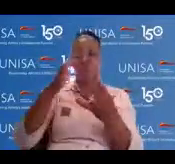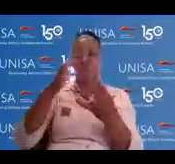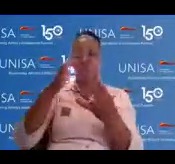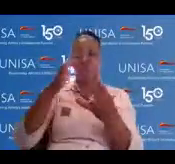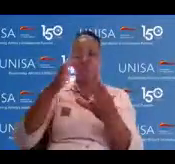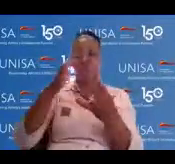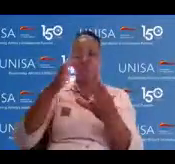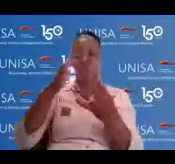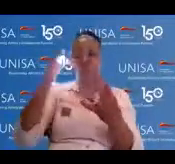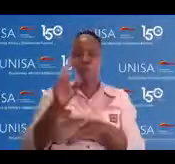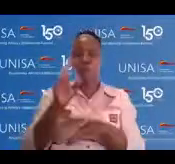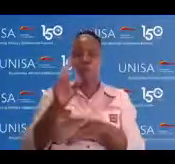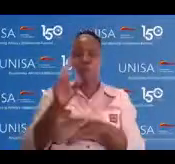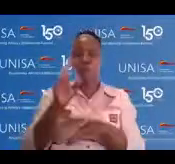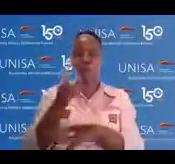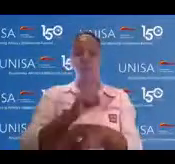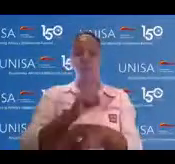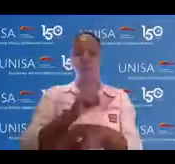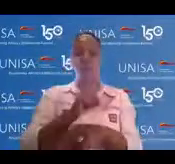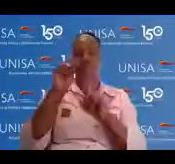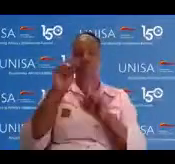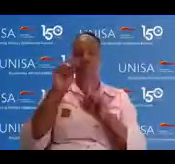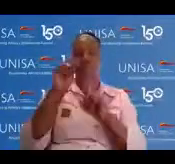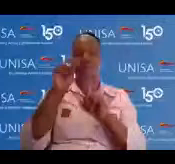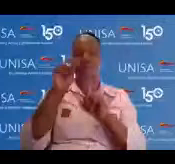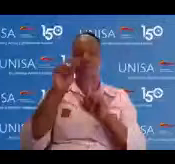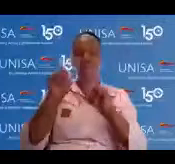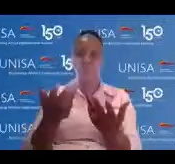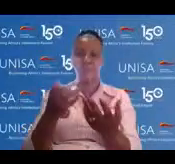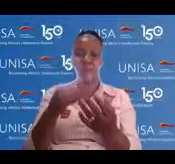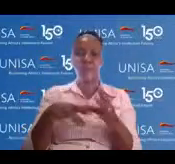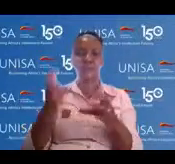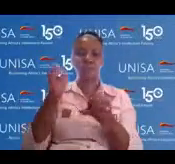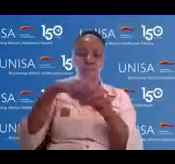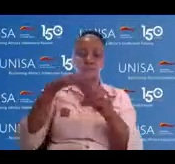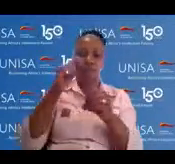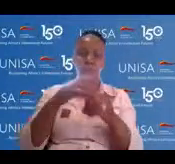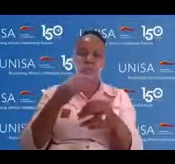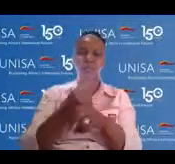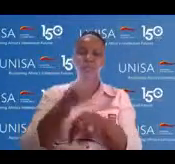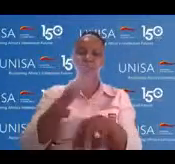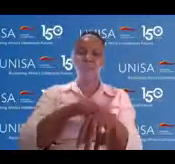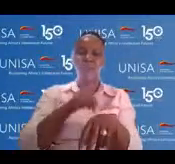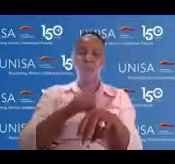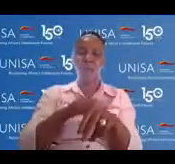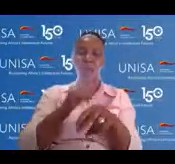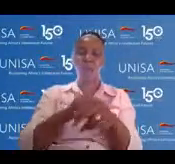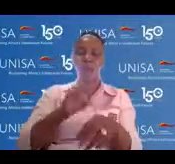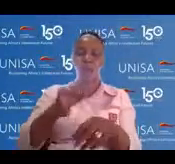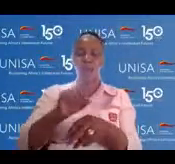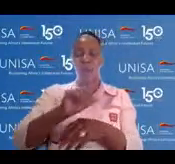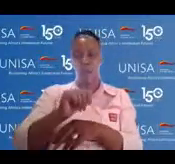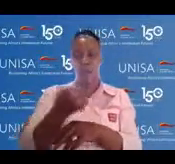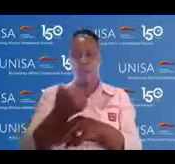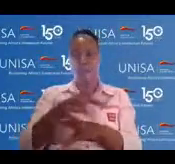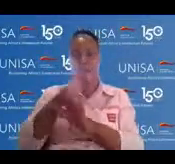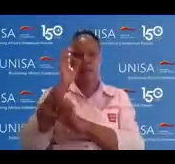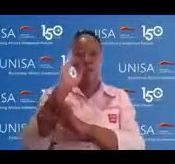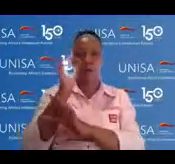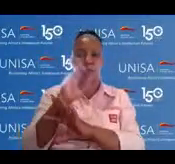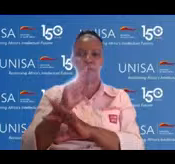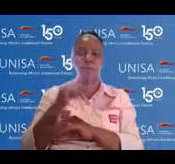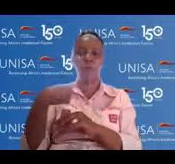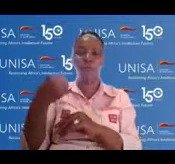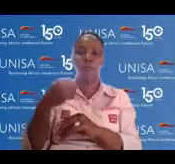the questions are loaded each time you click on next. Remember, the questions are also